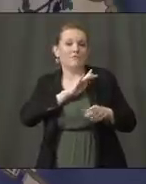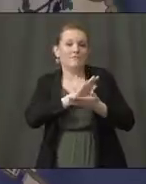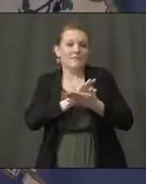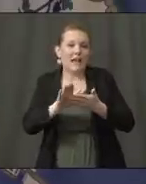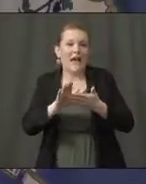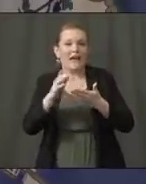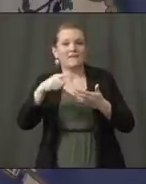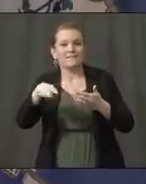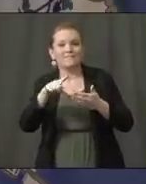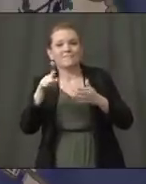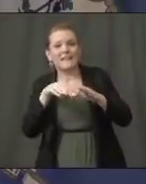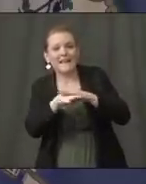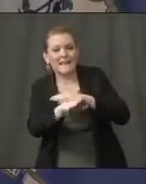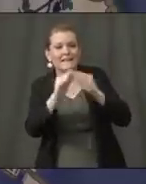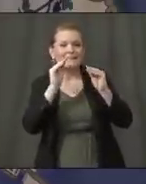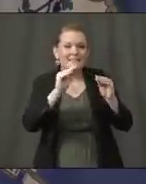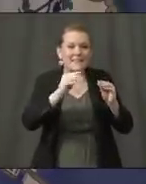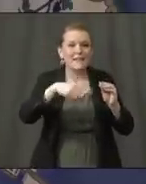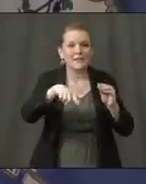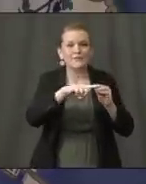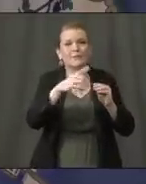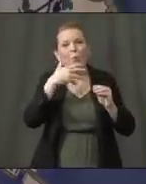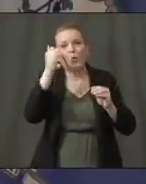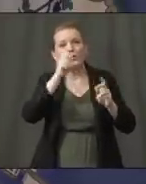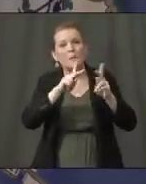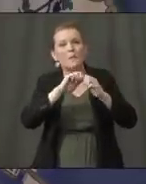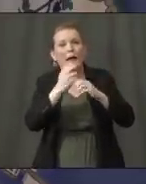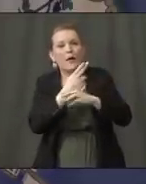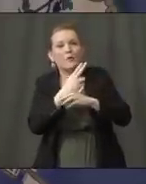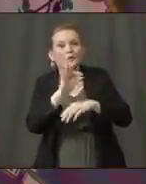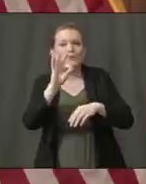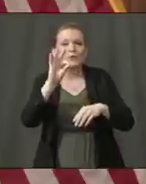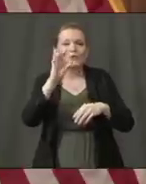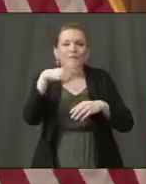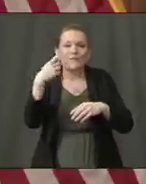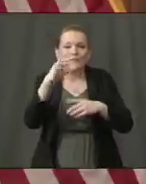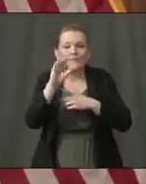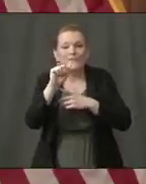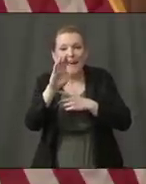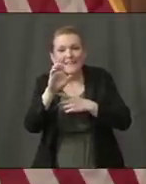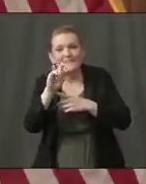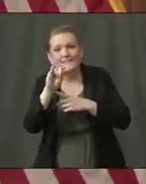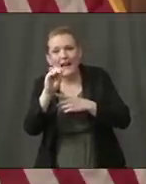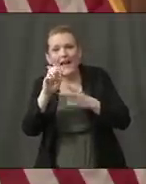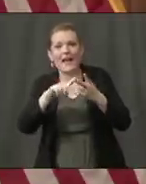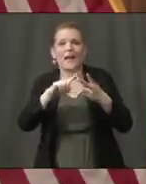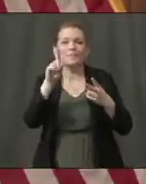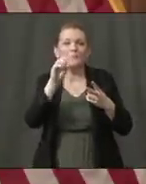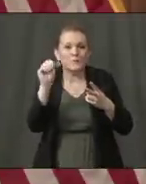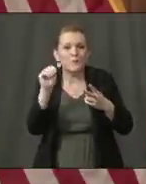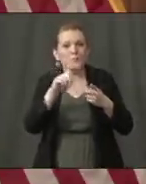communicate going forward. And Josh, you want to talk about the new homes? Yeah, so the recovery centers that we're